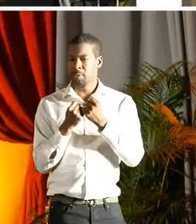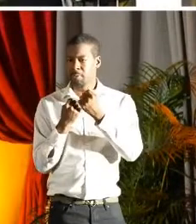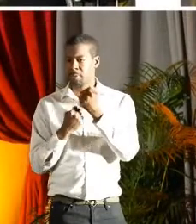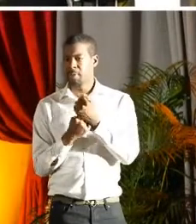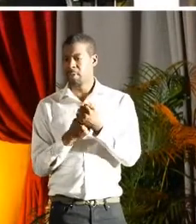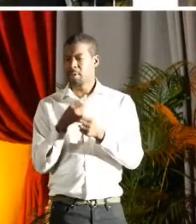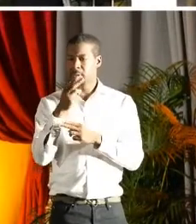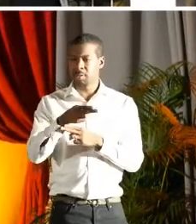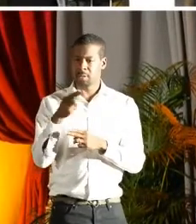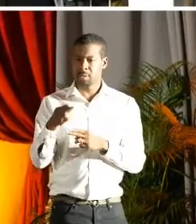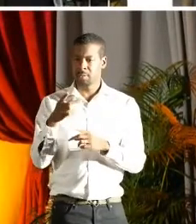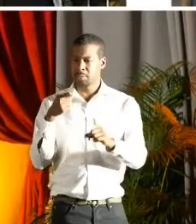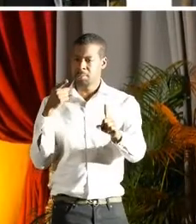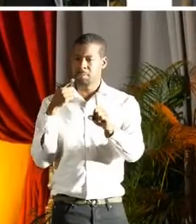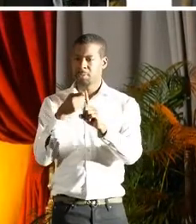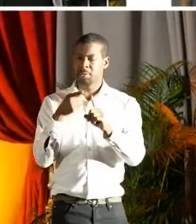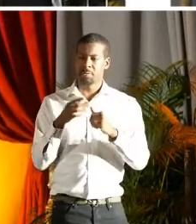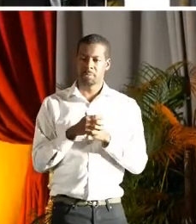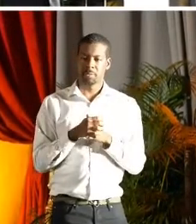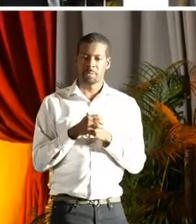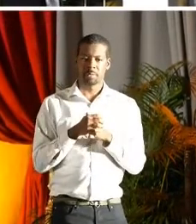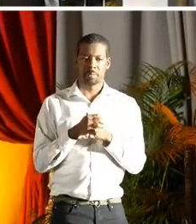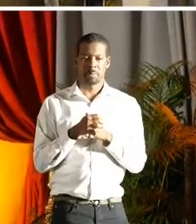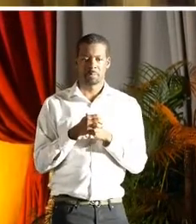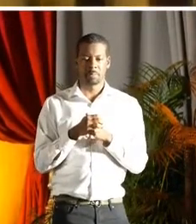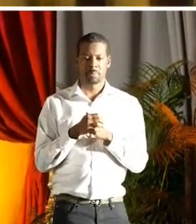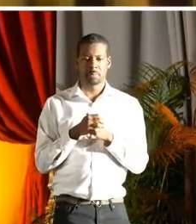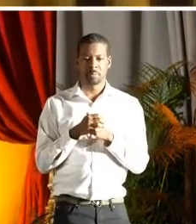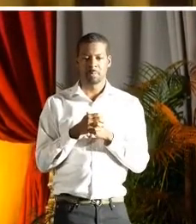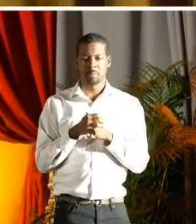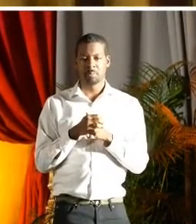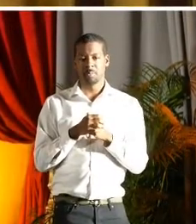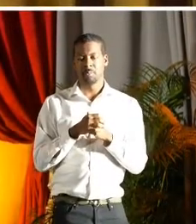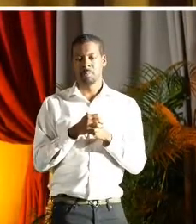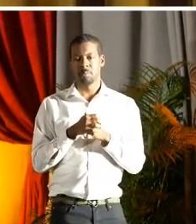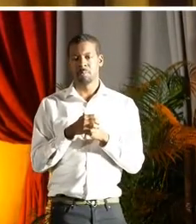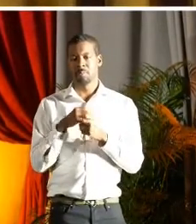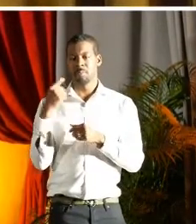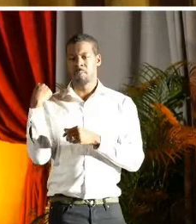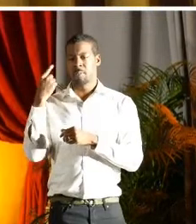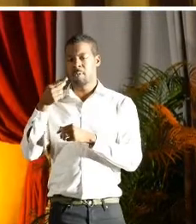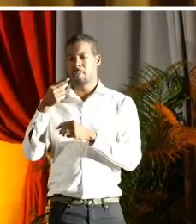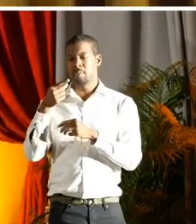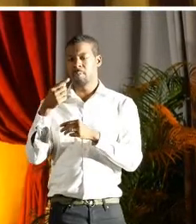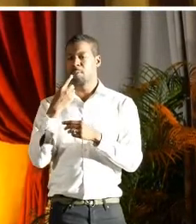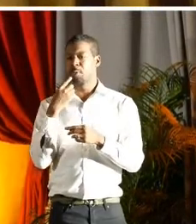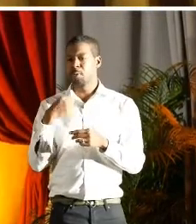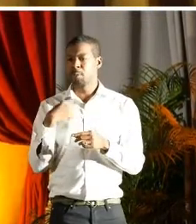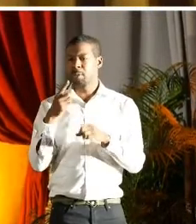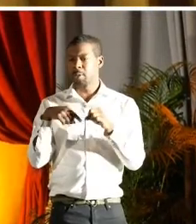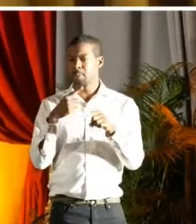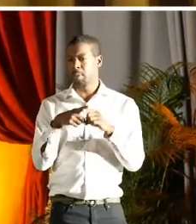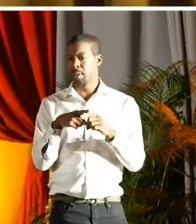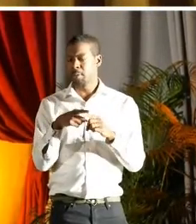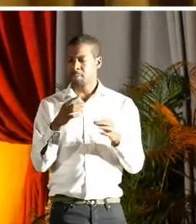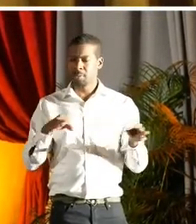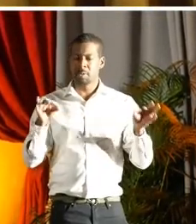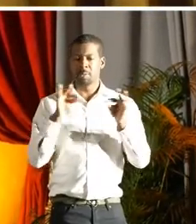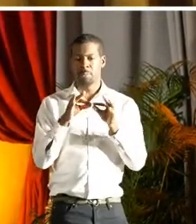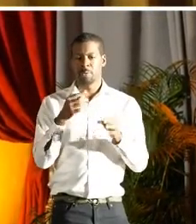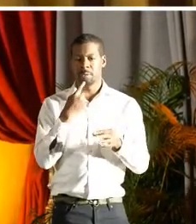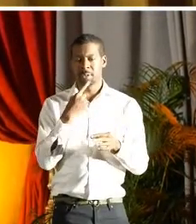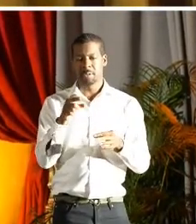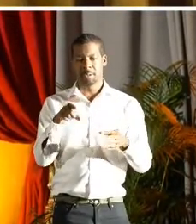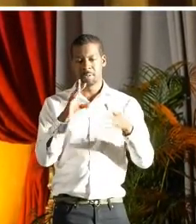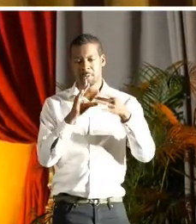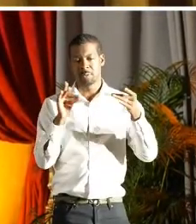Mississippi History, specifically from Judge Reuben Anderson and Judge Fred Banks, who really thought it was important to tell those